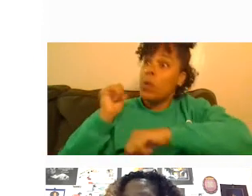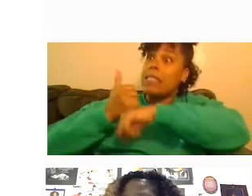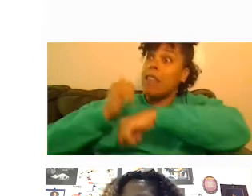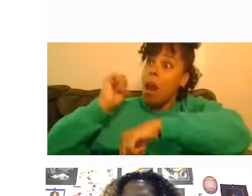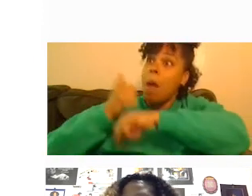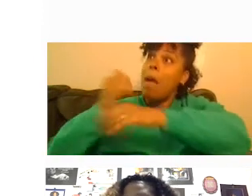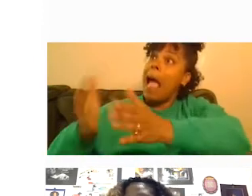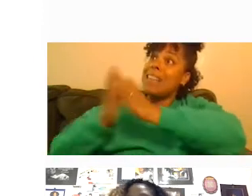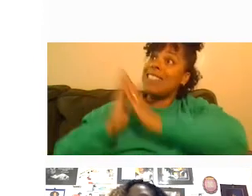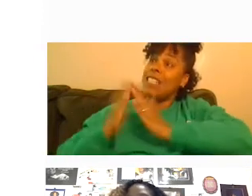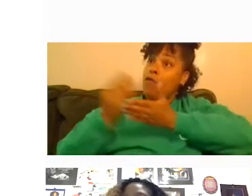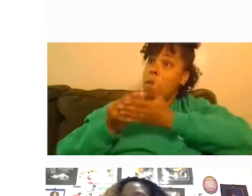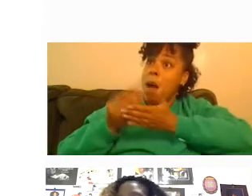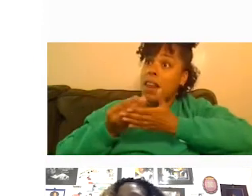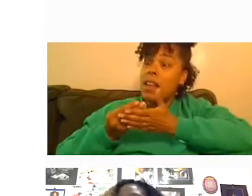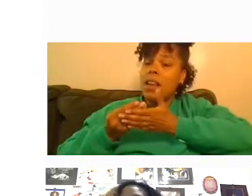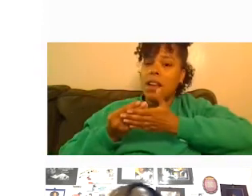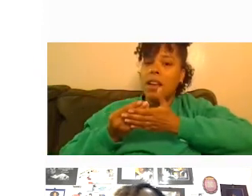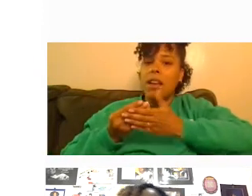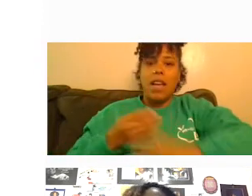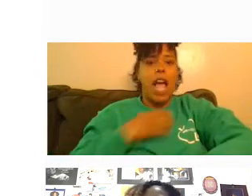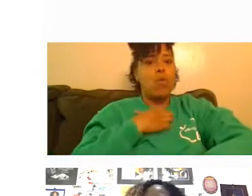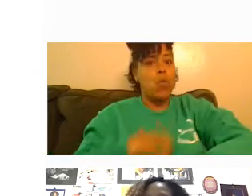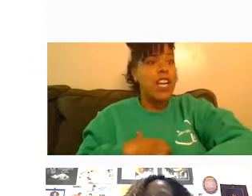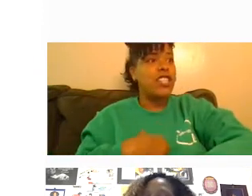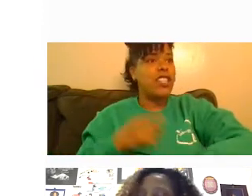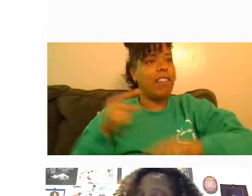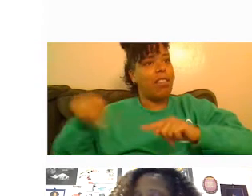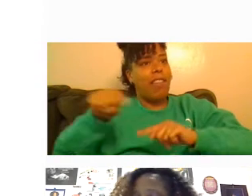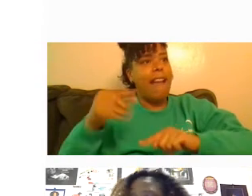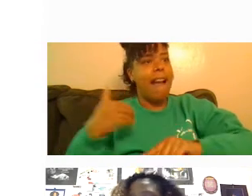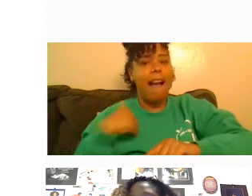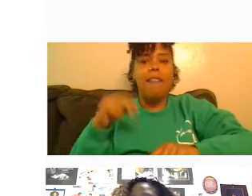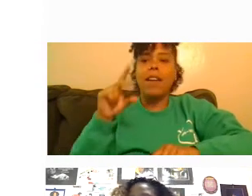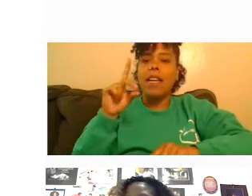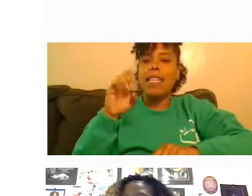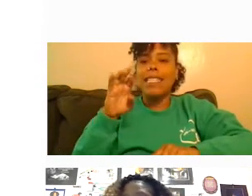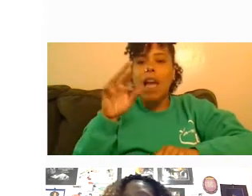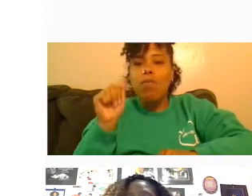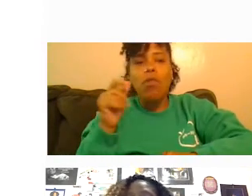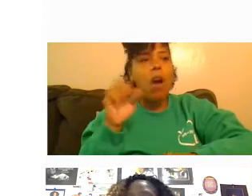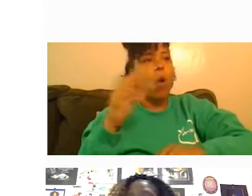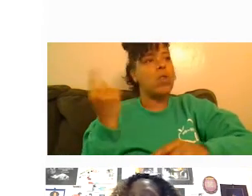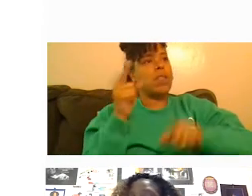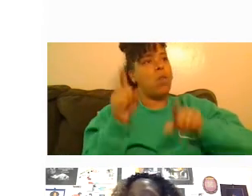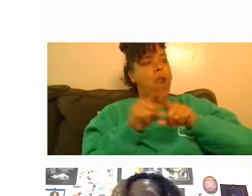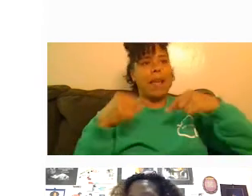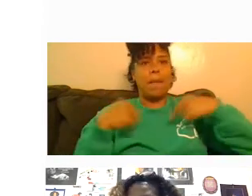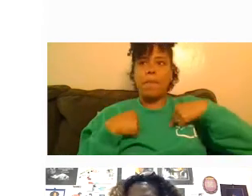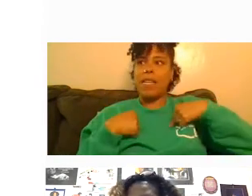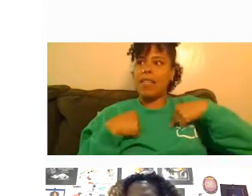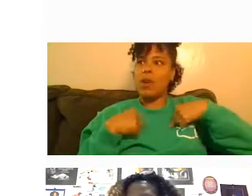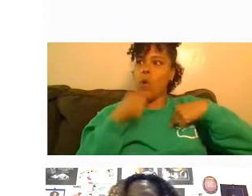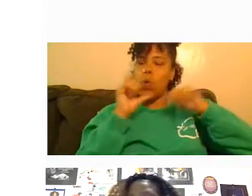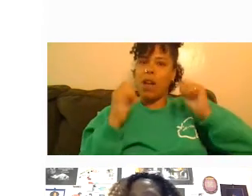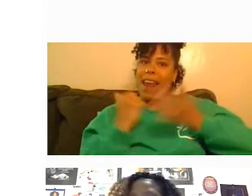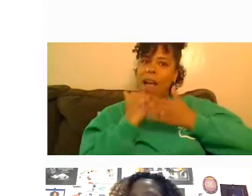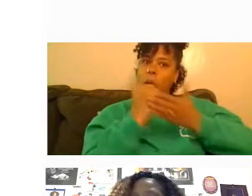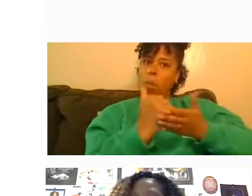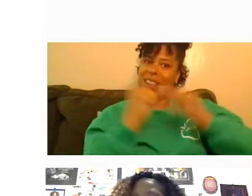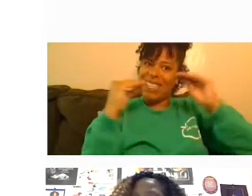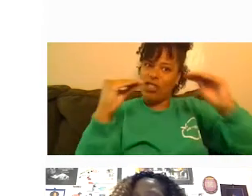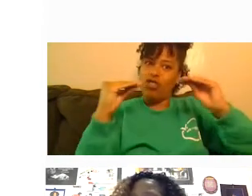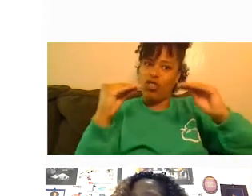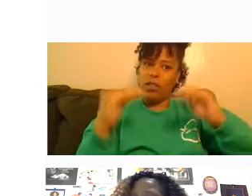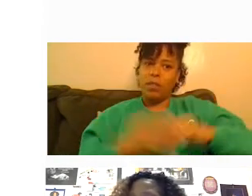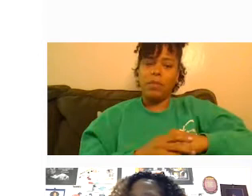who are passing the hat had Debra or myself or someone on our team in their community and said, we can help you with this. Life